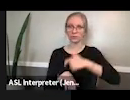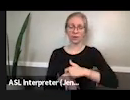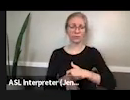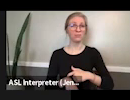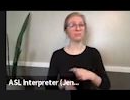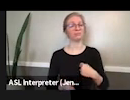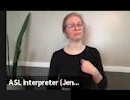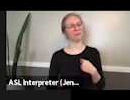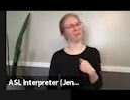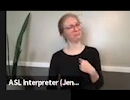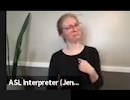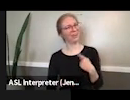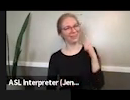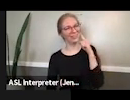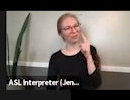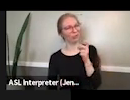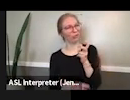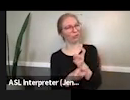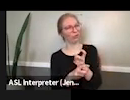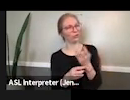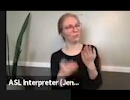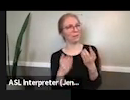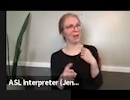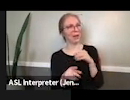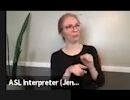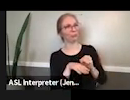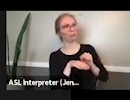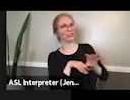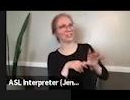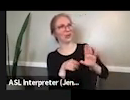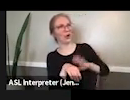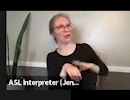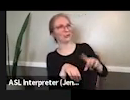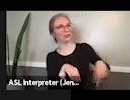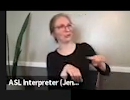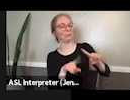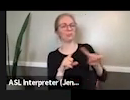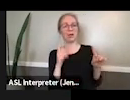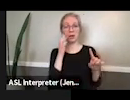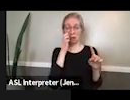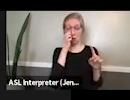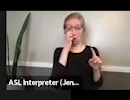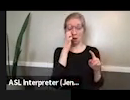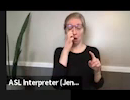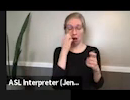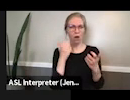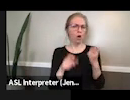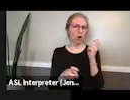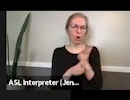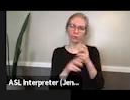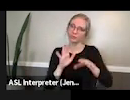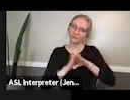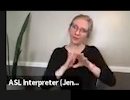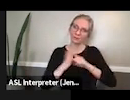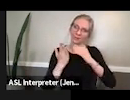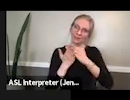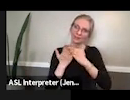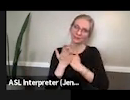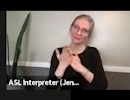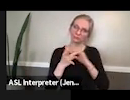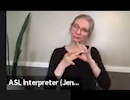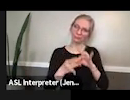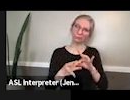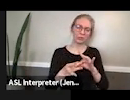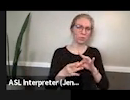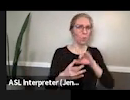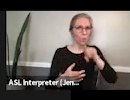it's really hard, so I'm projecting onto you. It's really hard to build lessons completely around smell.